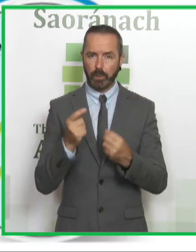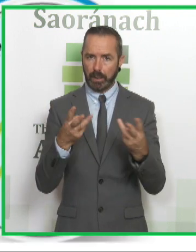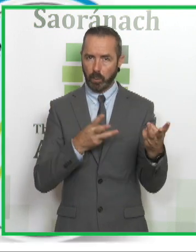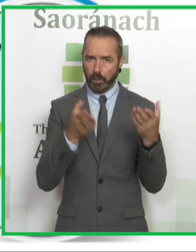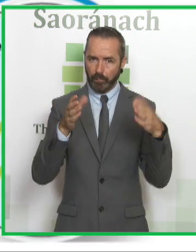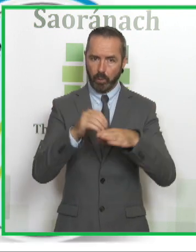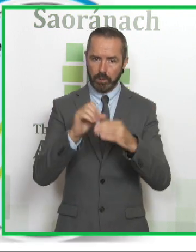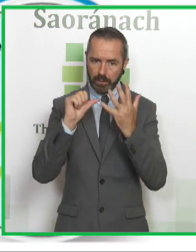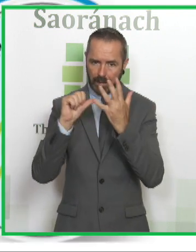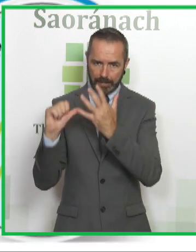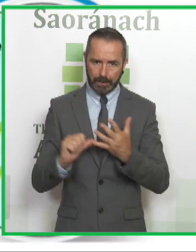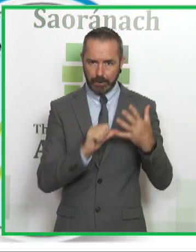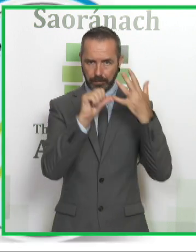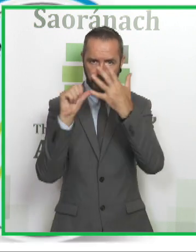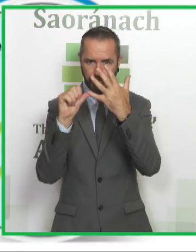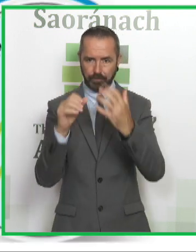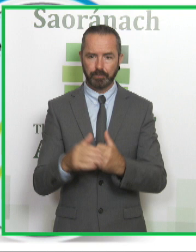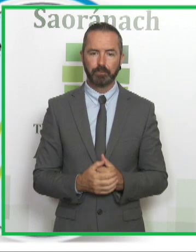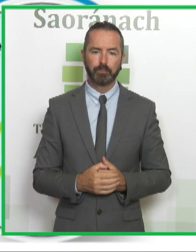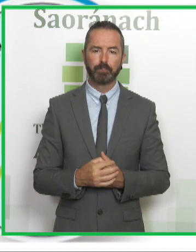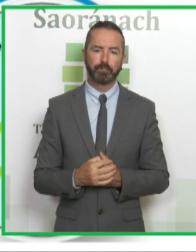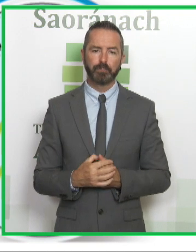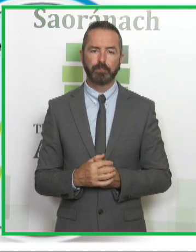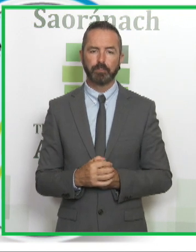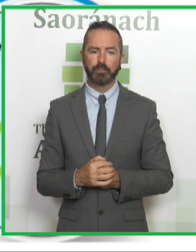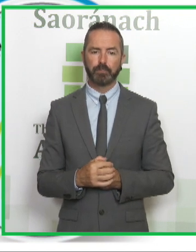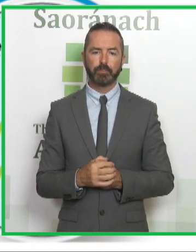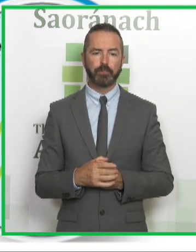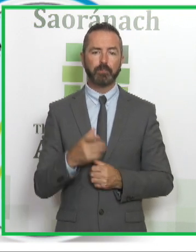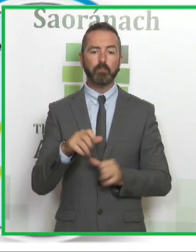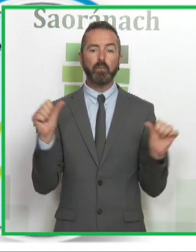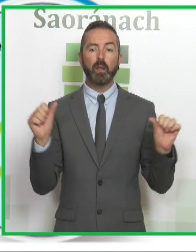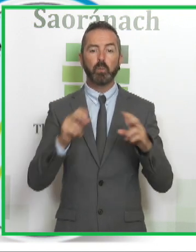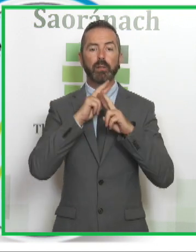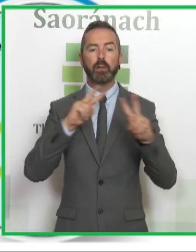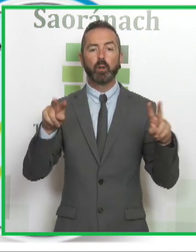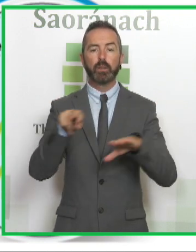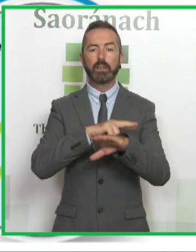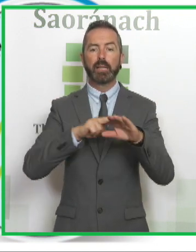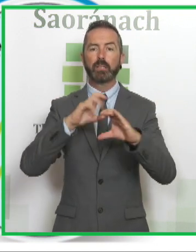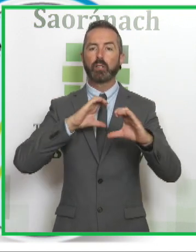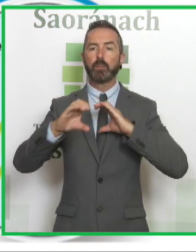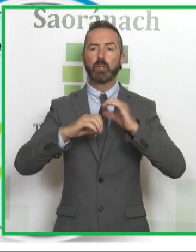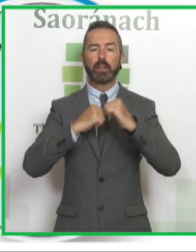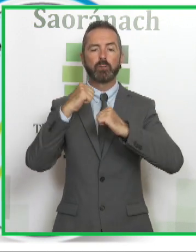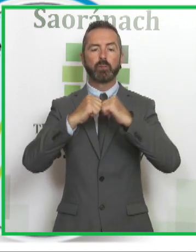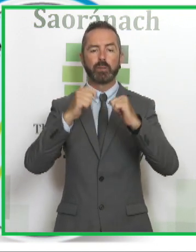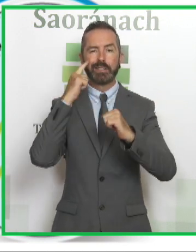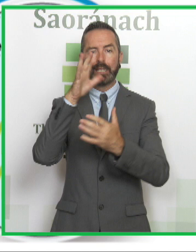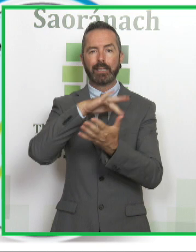6. This is a brief look at the national communication structure. You can see there in the